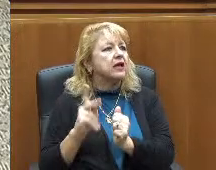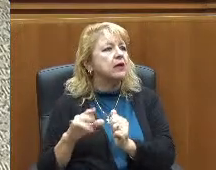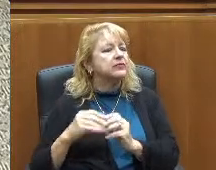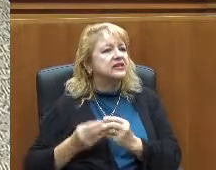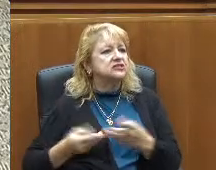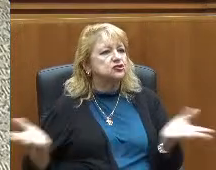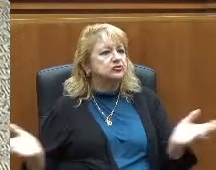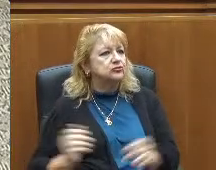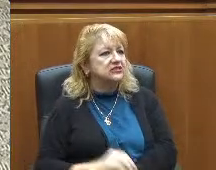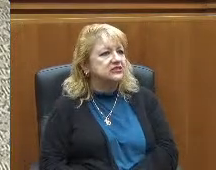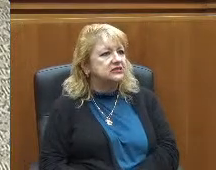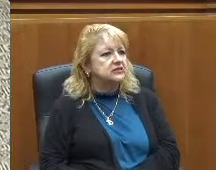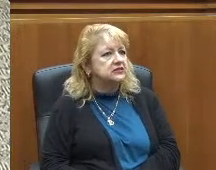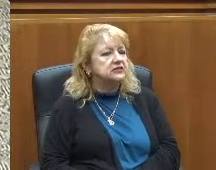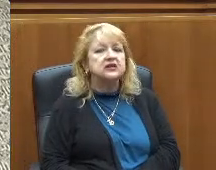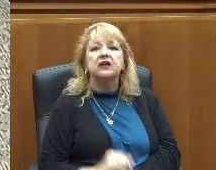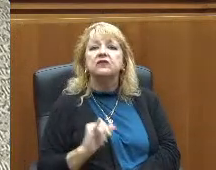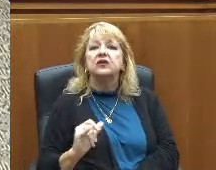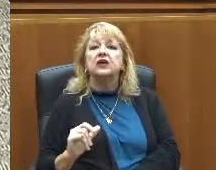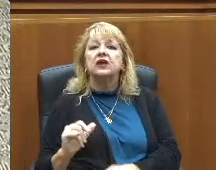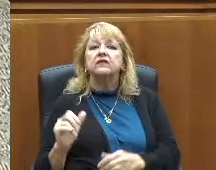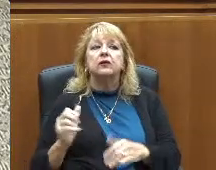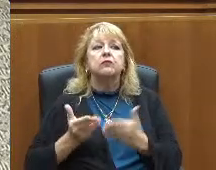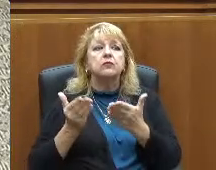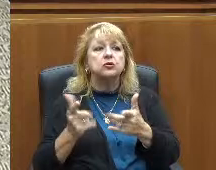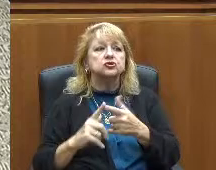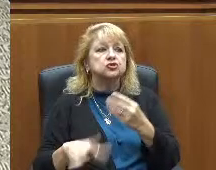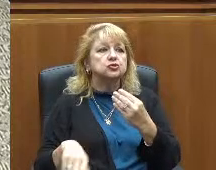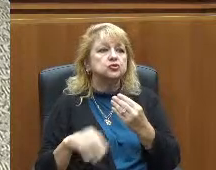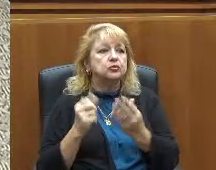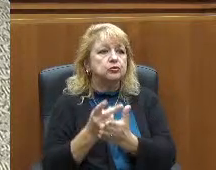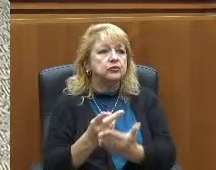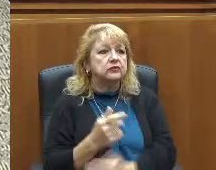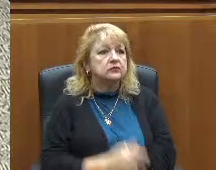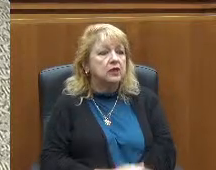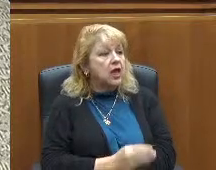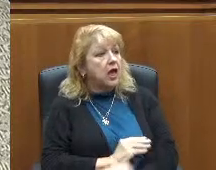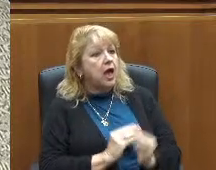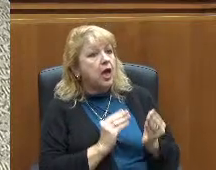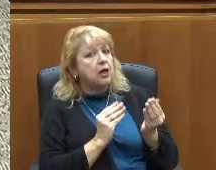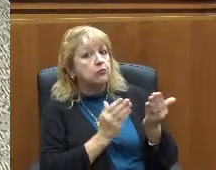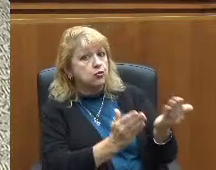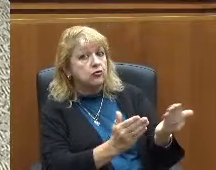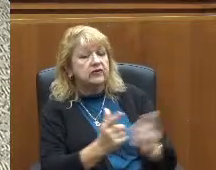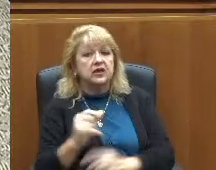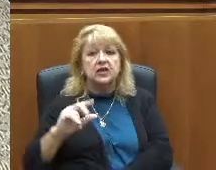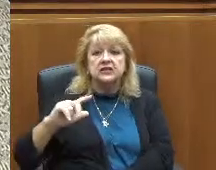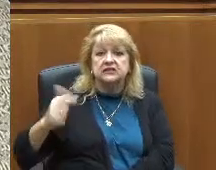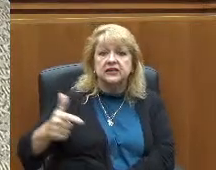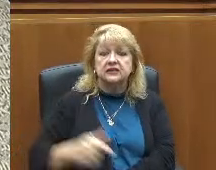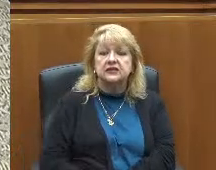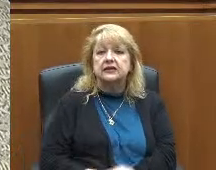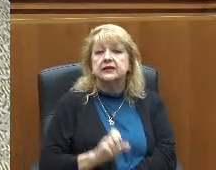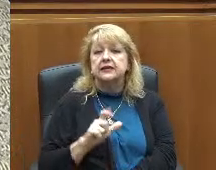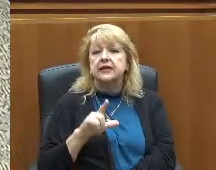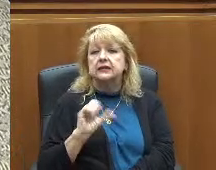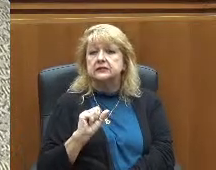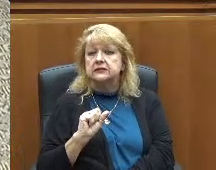distributed. We can get a motion to approve. Move. Second. Ms.